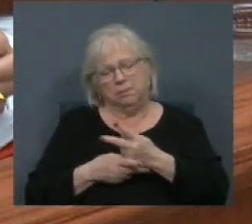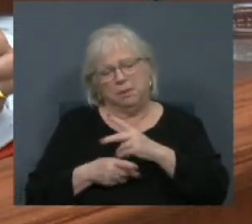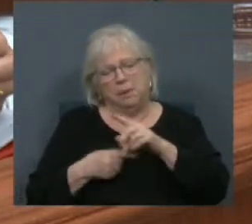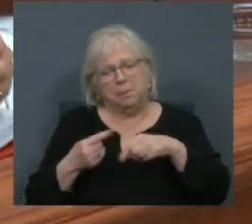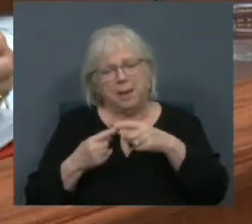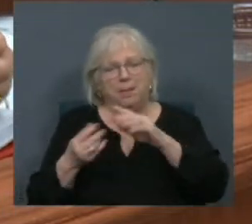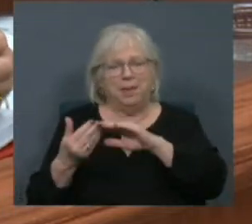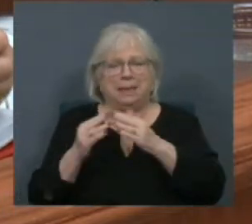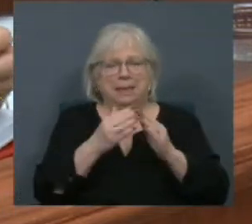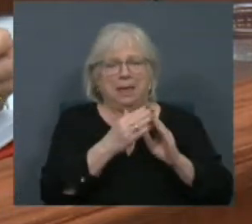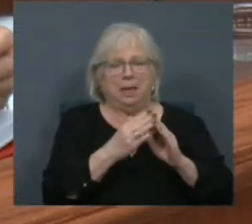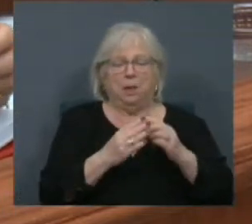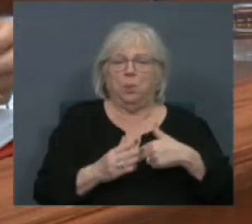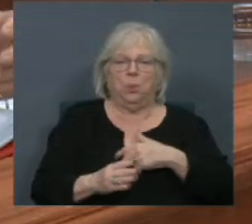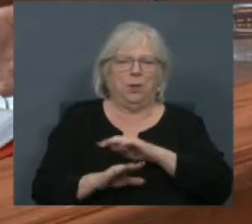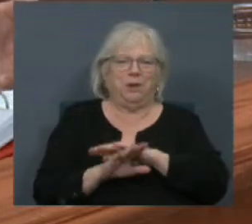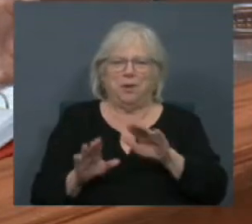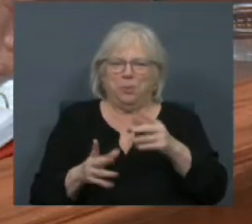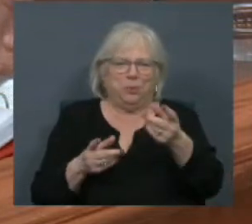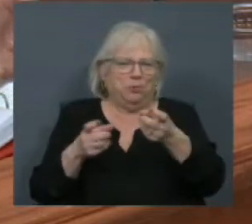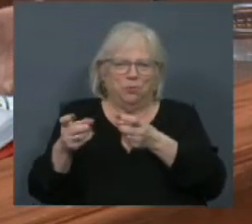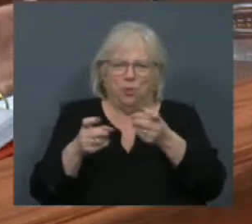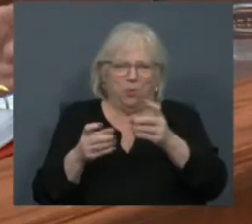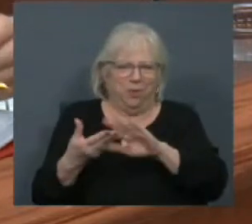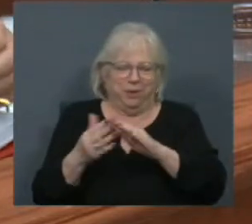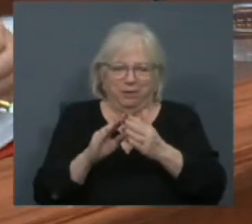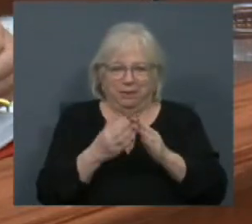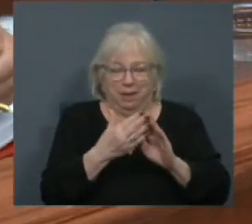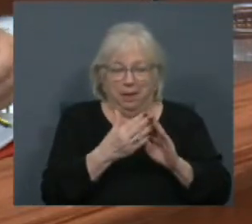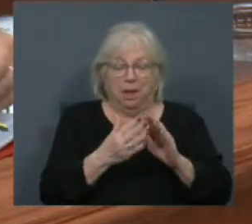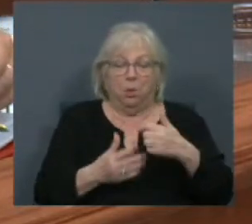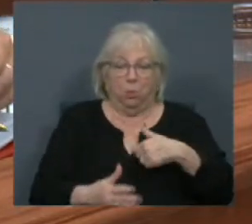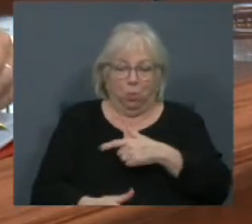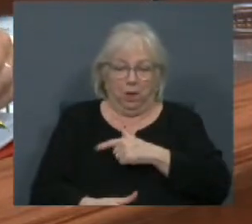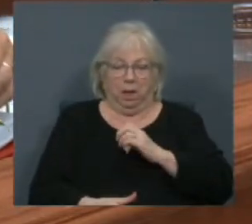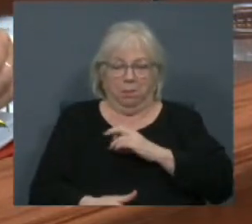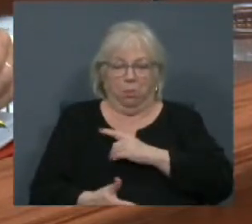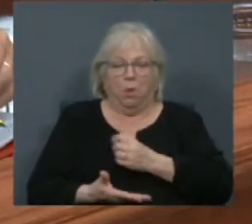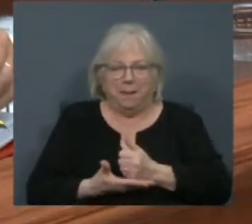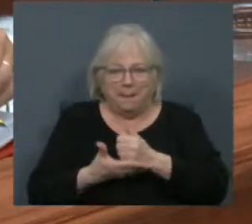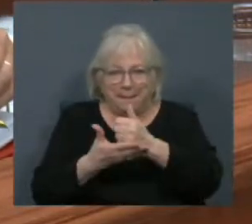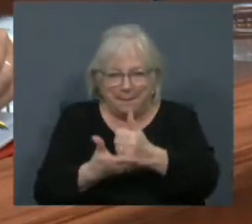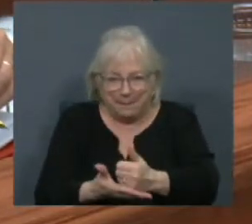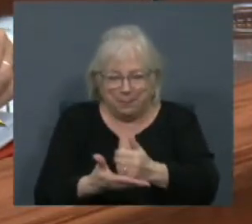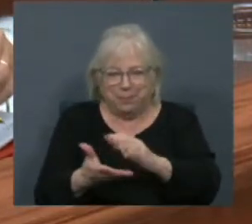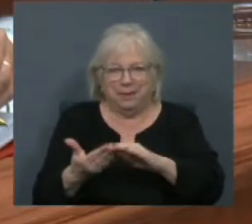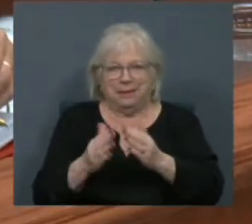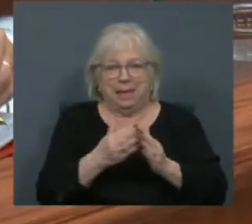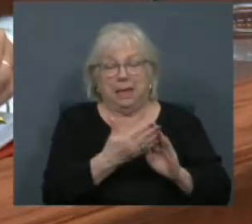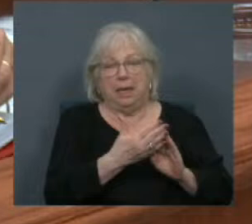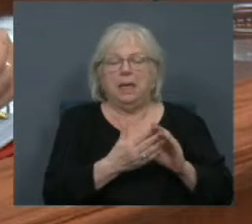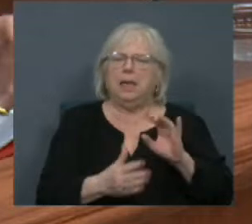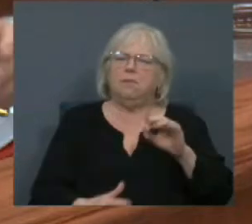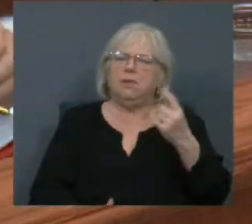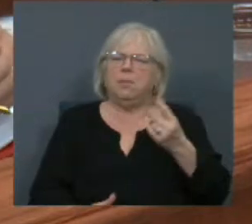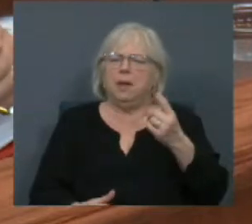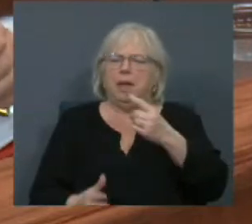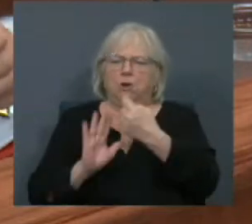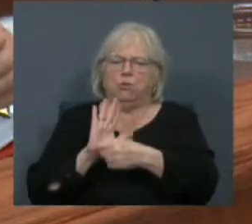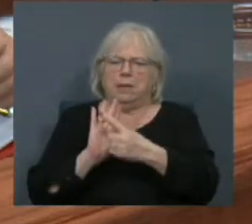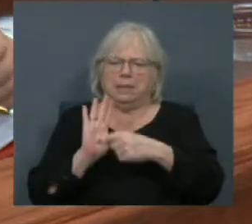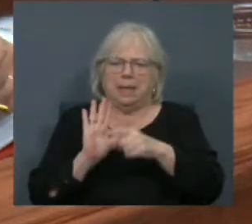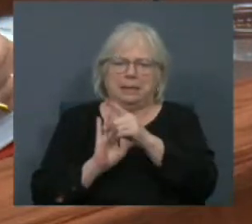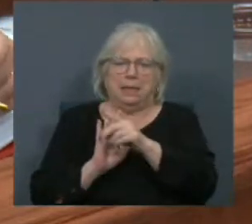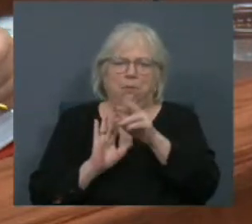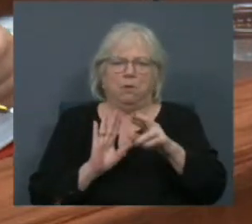we don't control the city. We help. If someone criticizes Little Rock because waste is